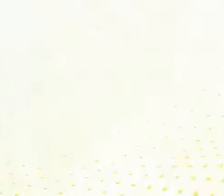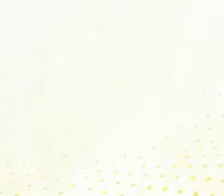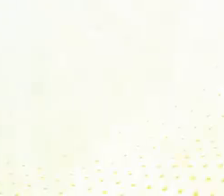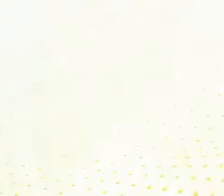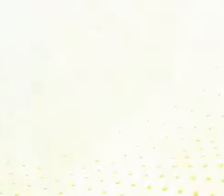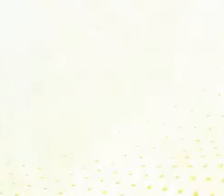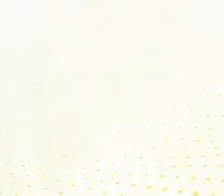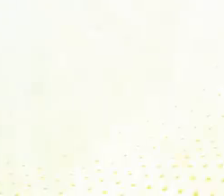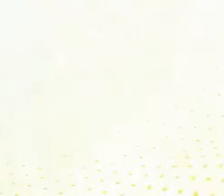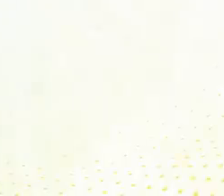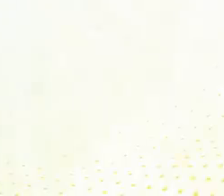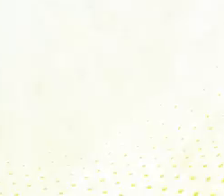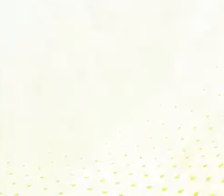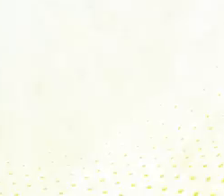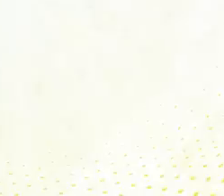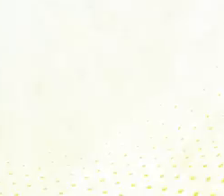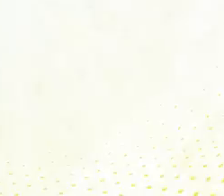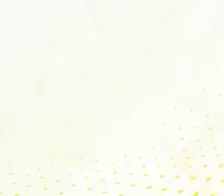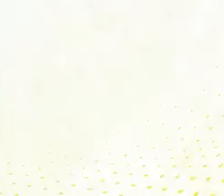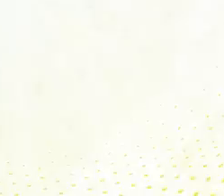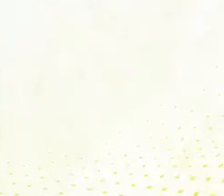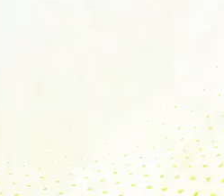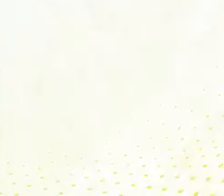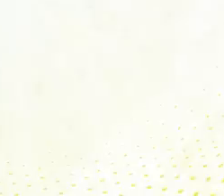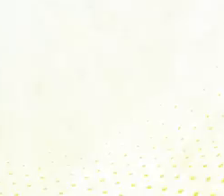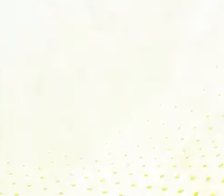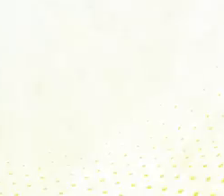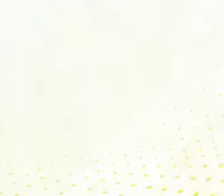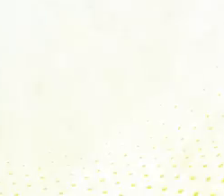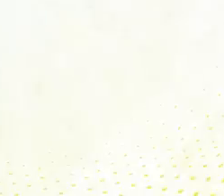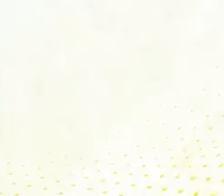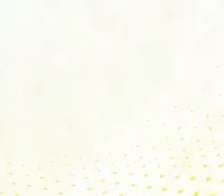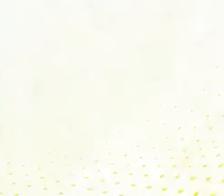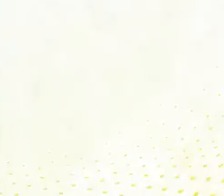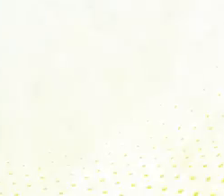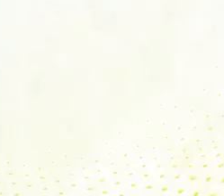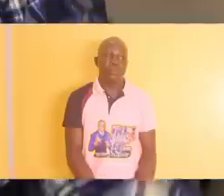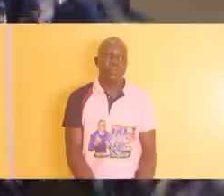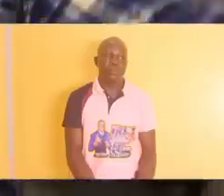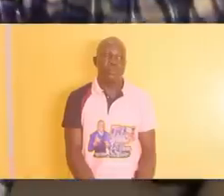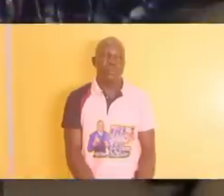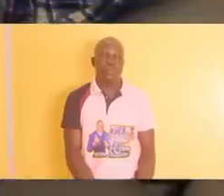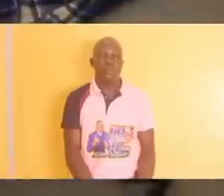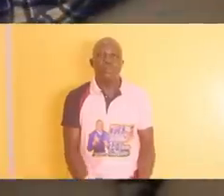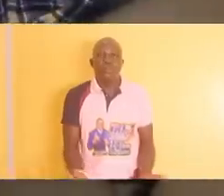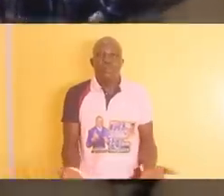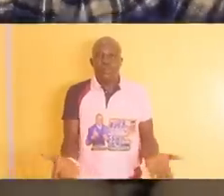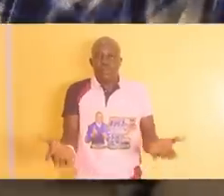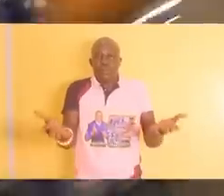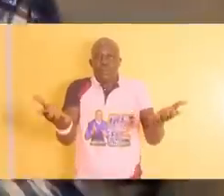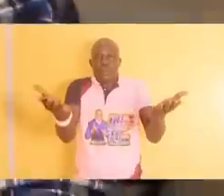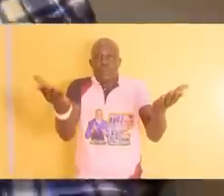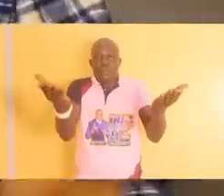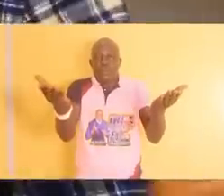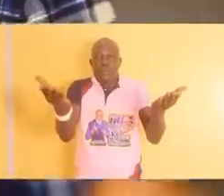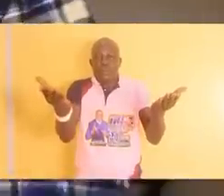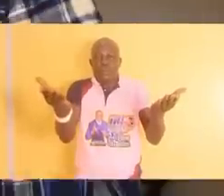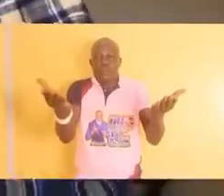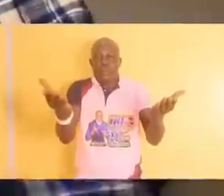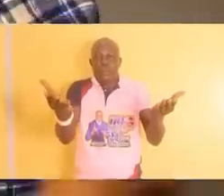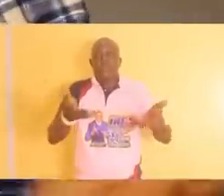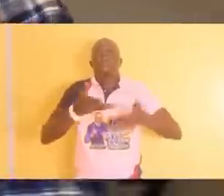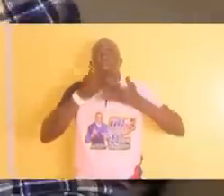lojo ologo loruko jesu odupe o olorun mo sagbara yin dotun lift up your